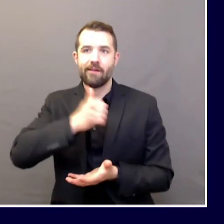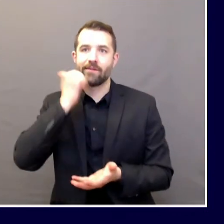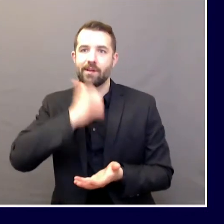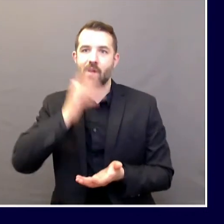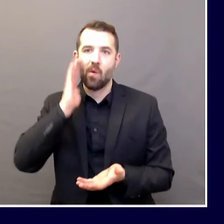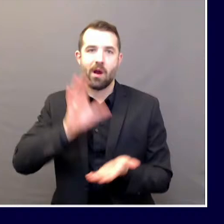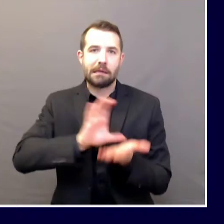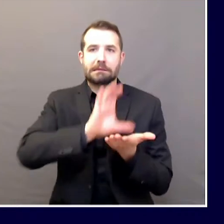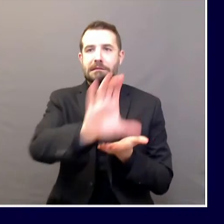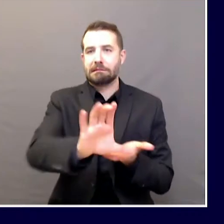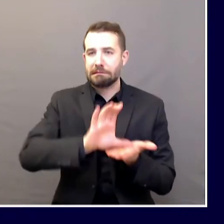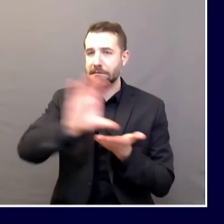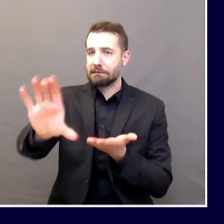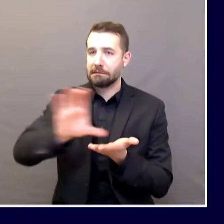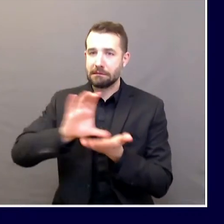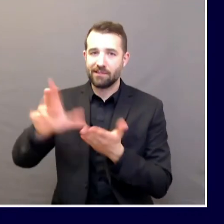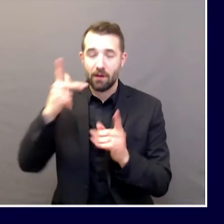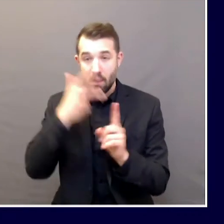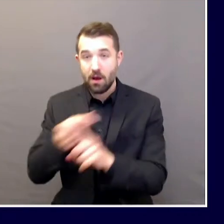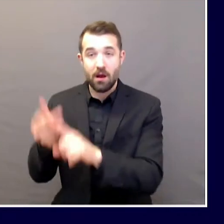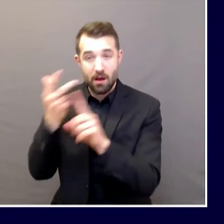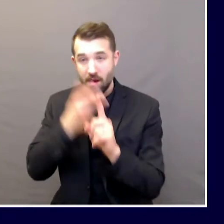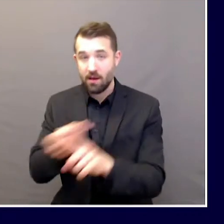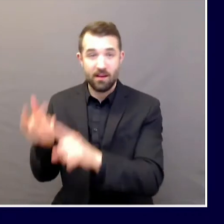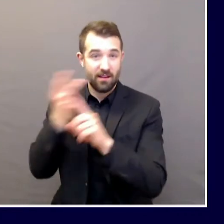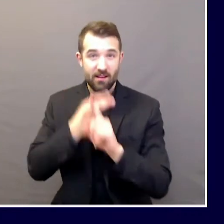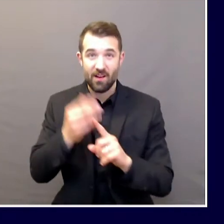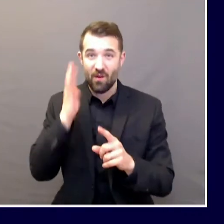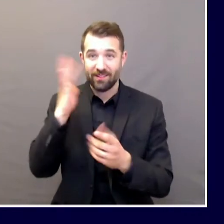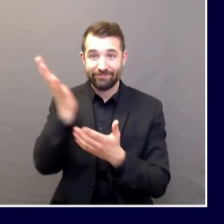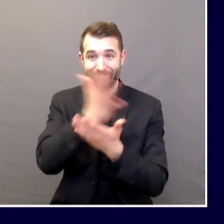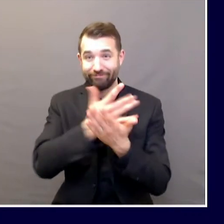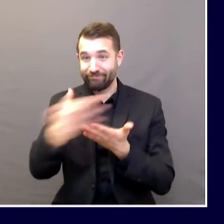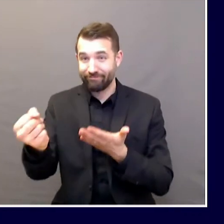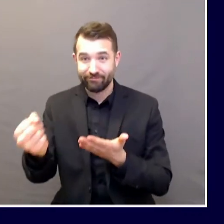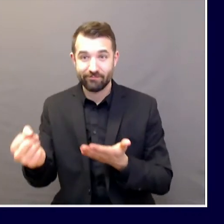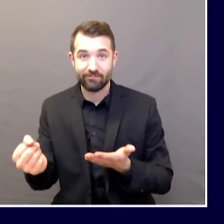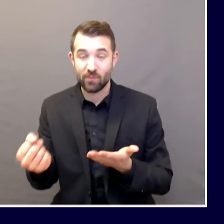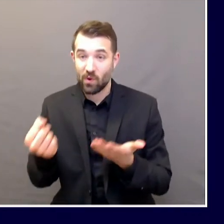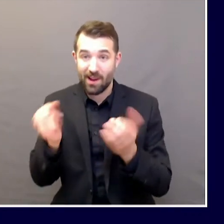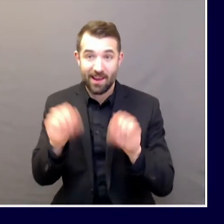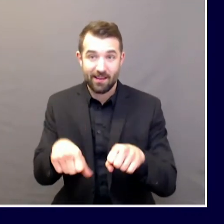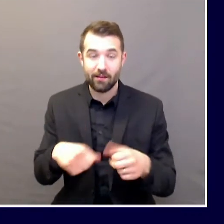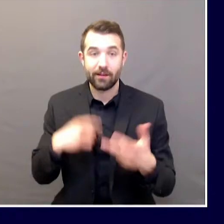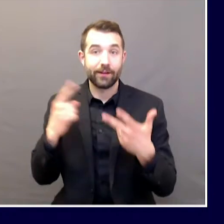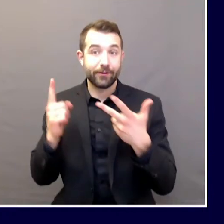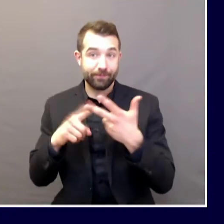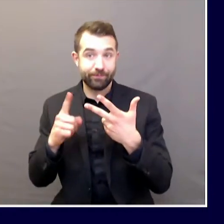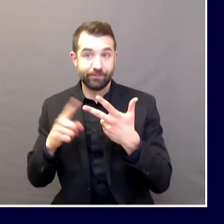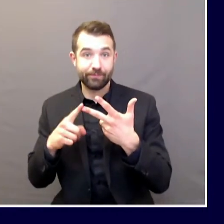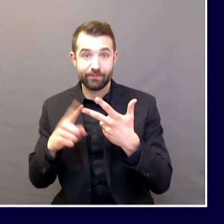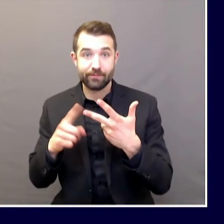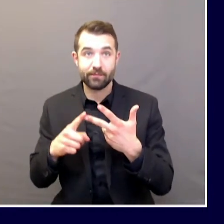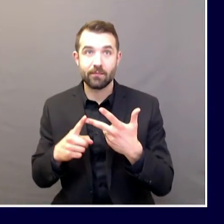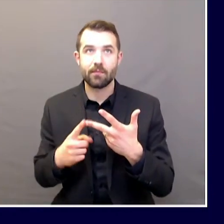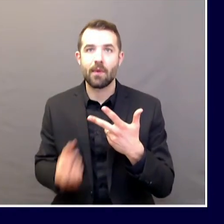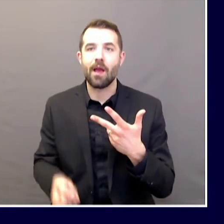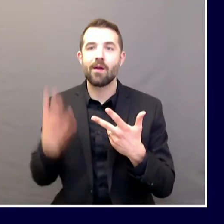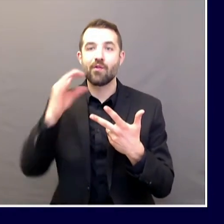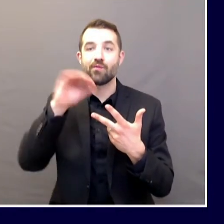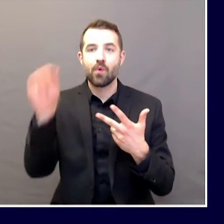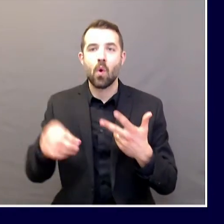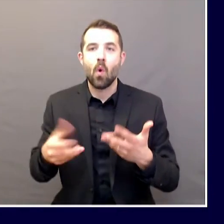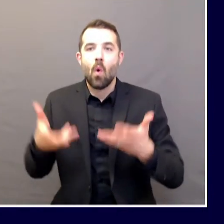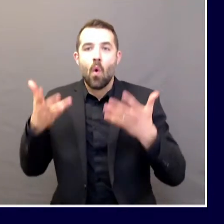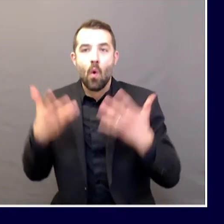then the third thing that I'm encouraged by, Patrick, is the rate that we've already gone thus far. Again, as of this